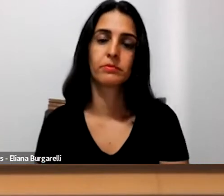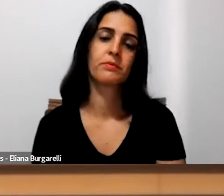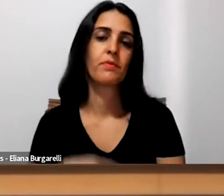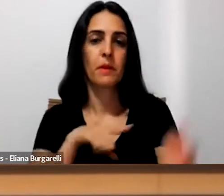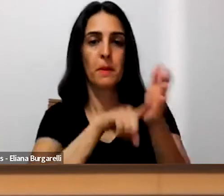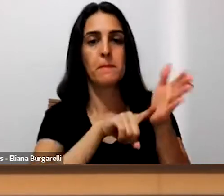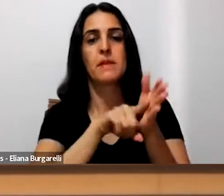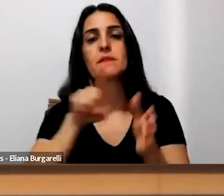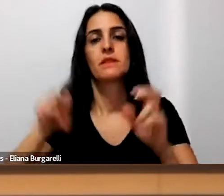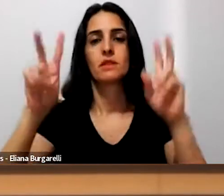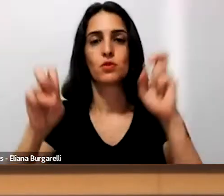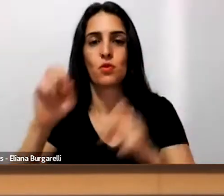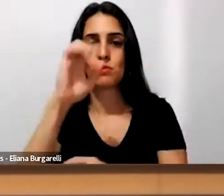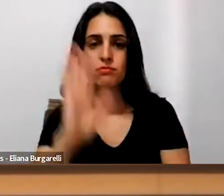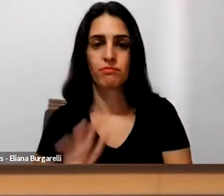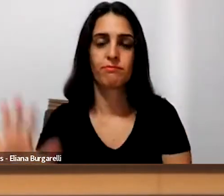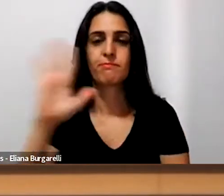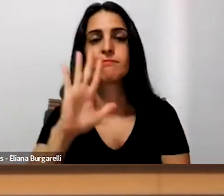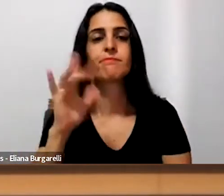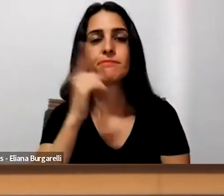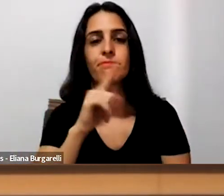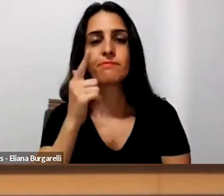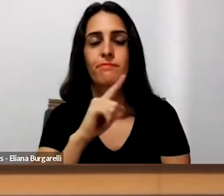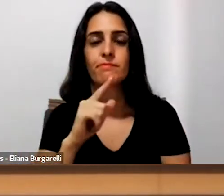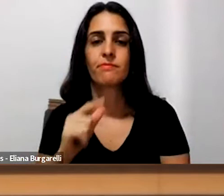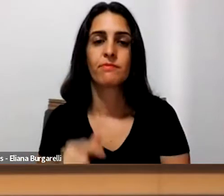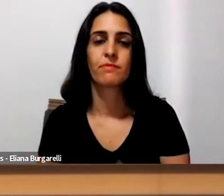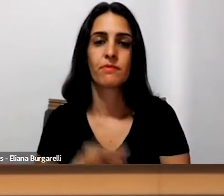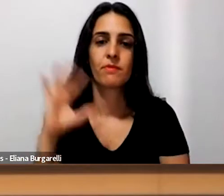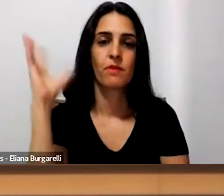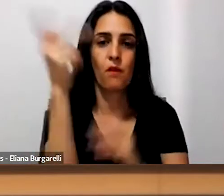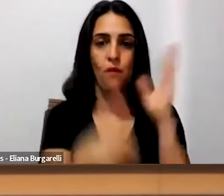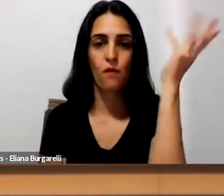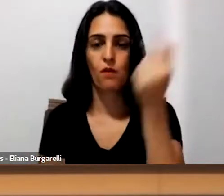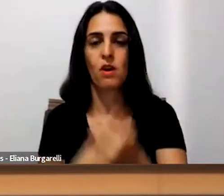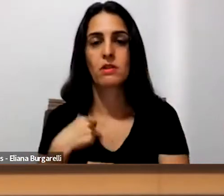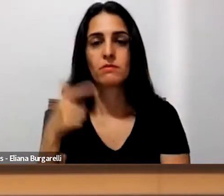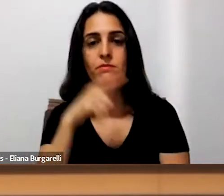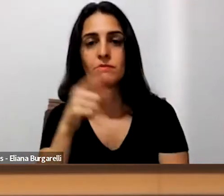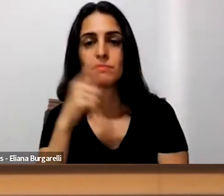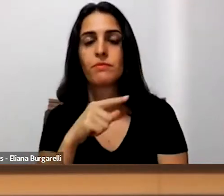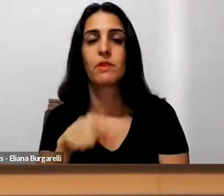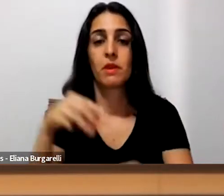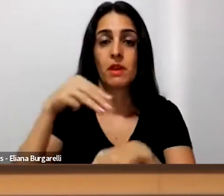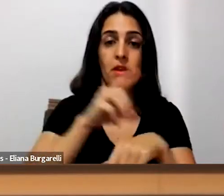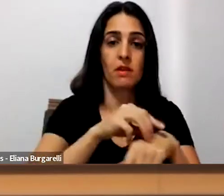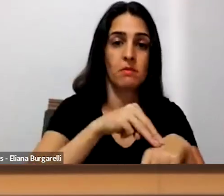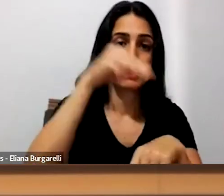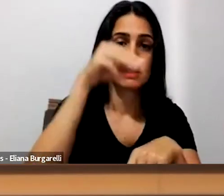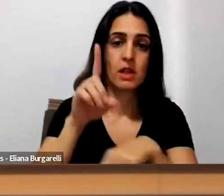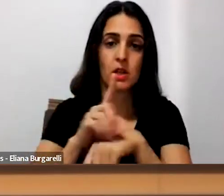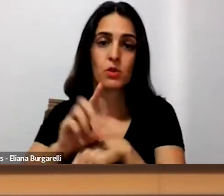vibrant and flourishing for master's and PhD students. OPALC is a highly